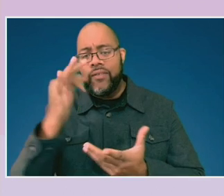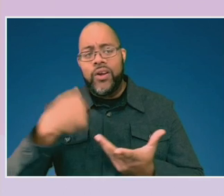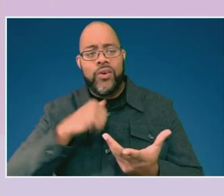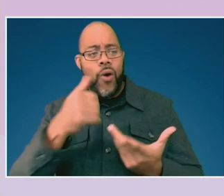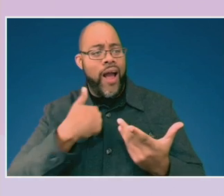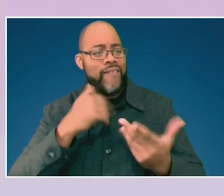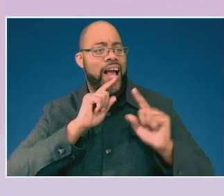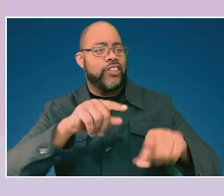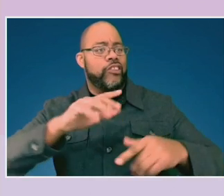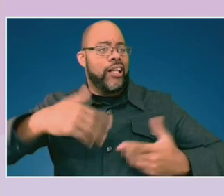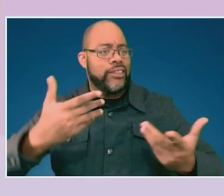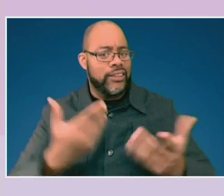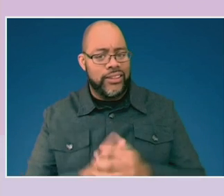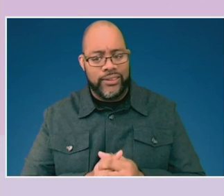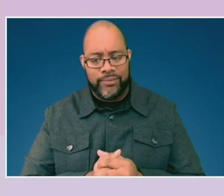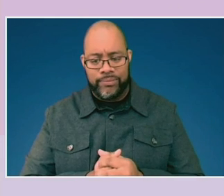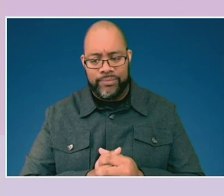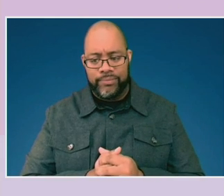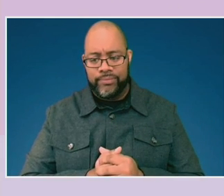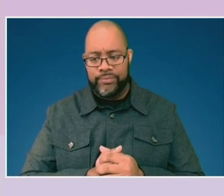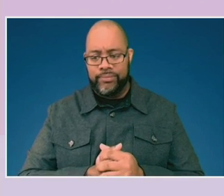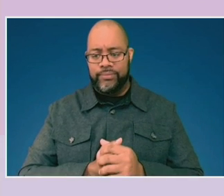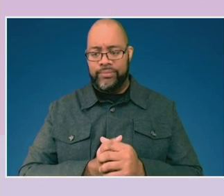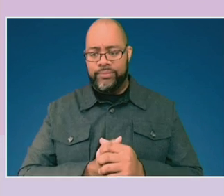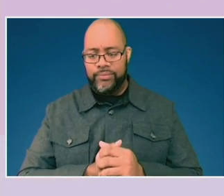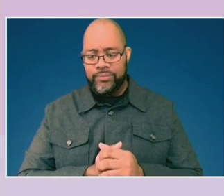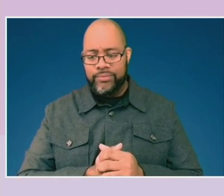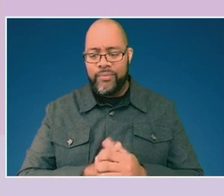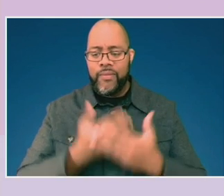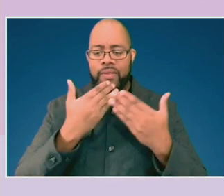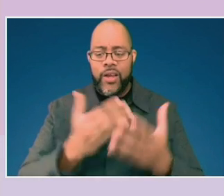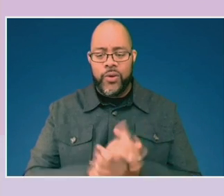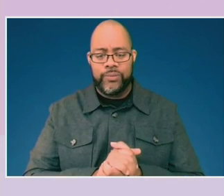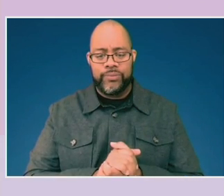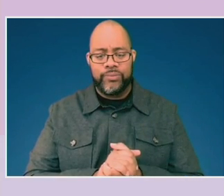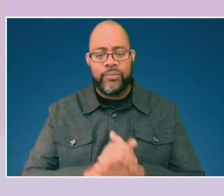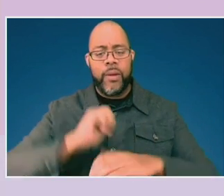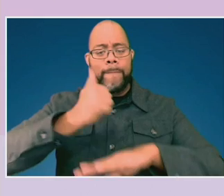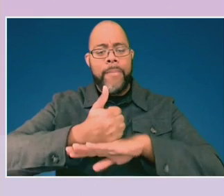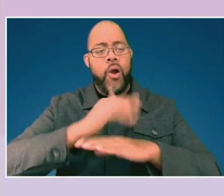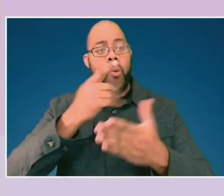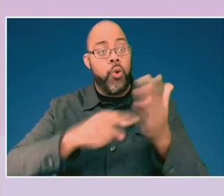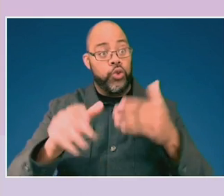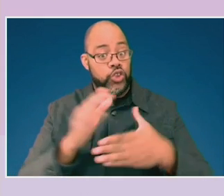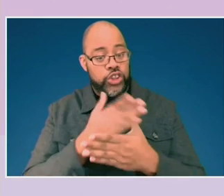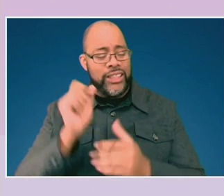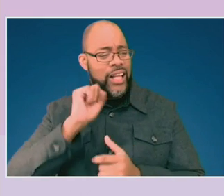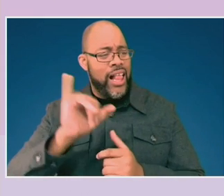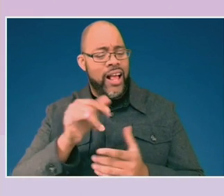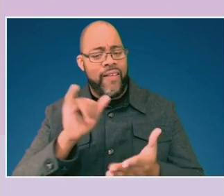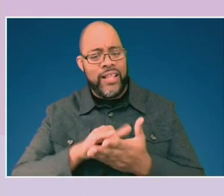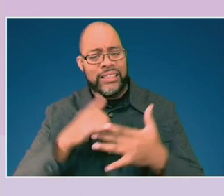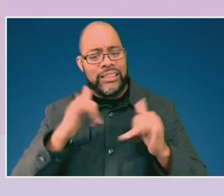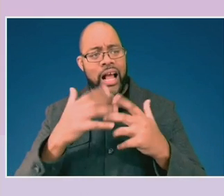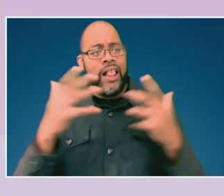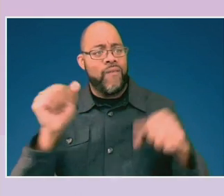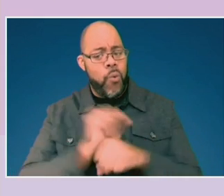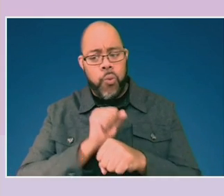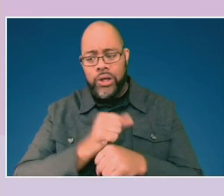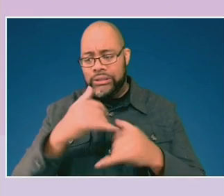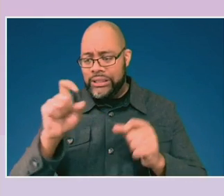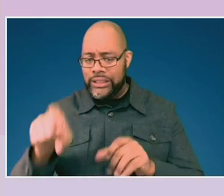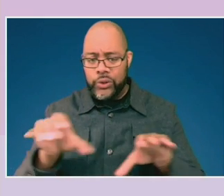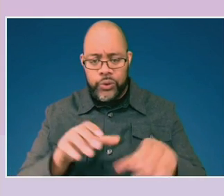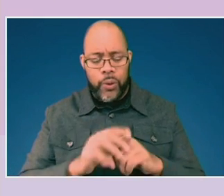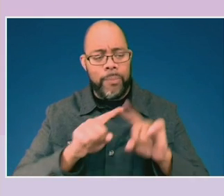answers before. Thank you so much. Based on all that you've shared, it sounds like there's still a lot of work to do, but there are